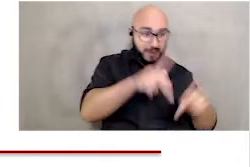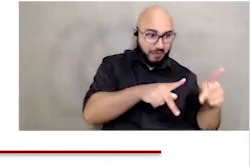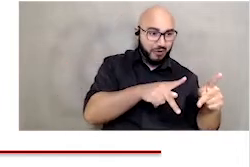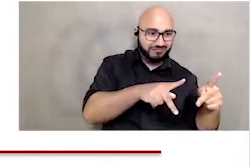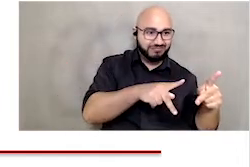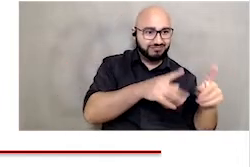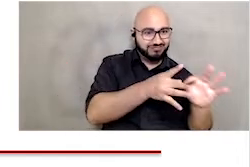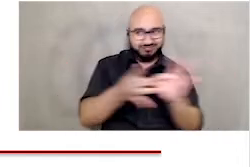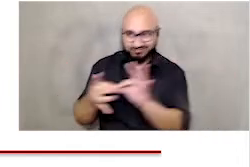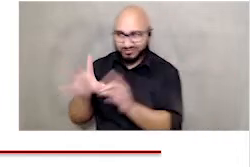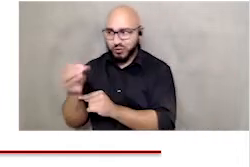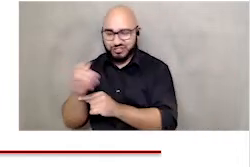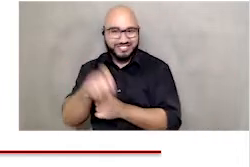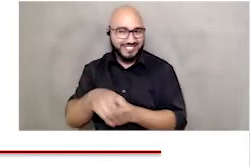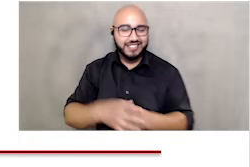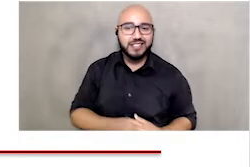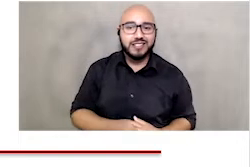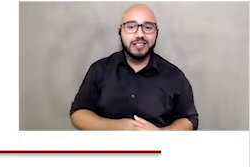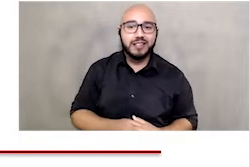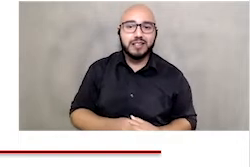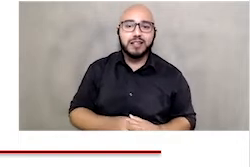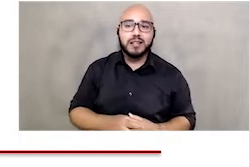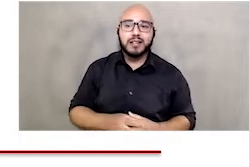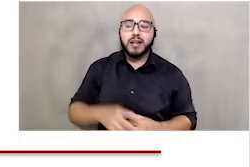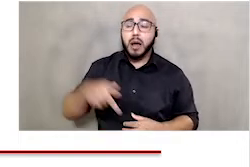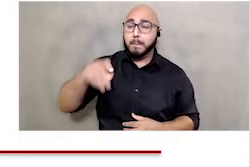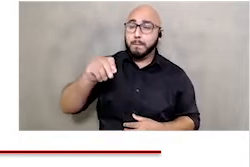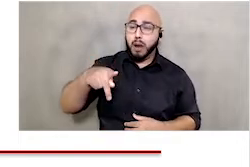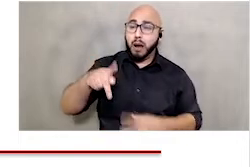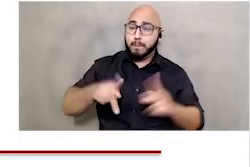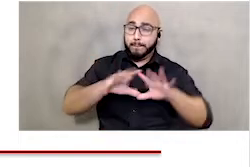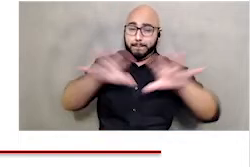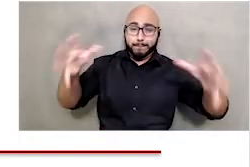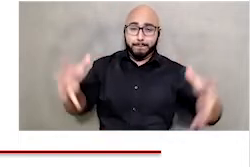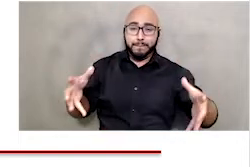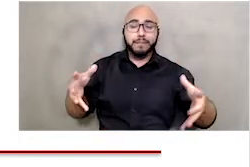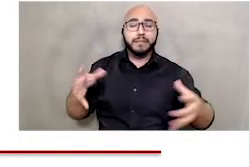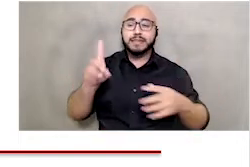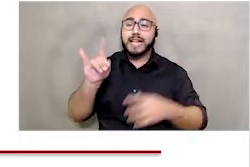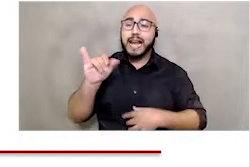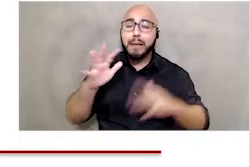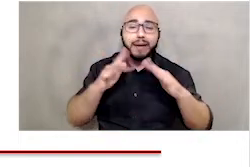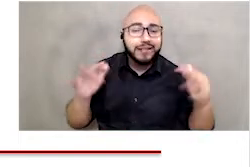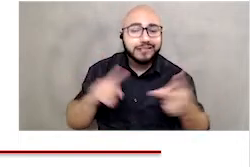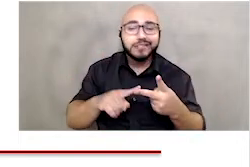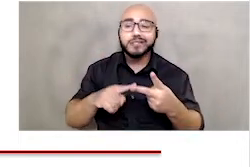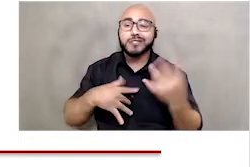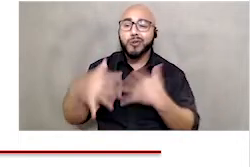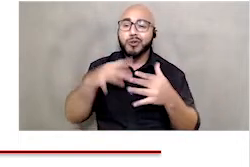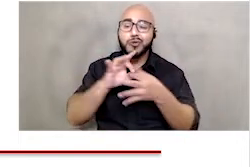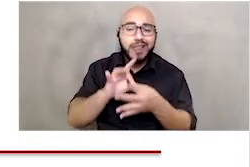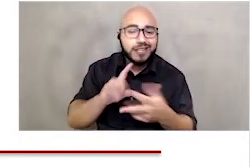People refer to population dynamics, social relations, and culture in